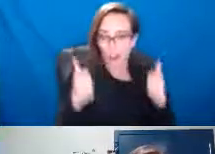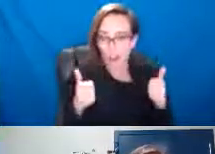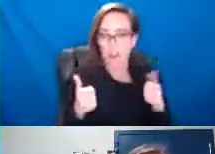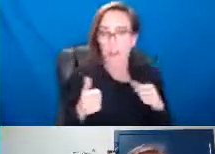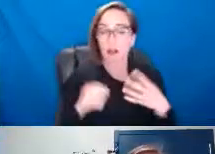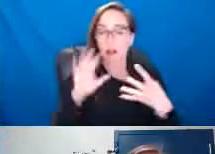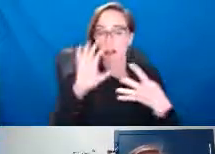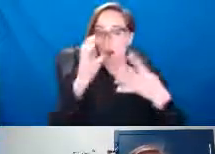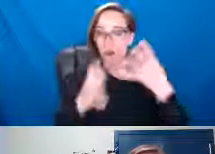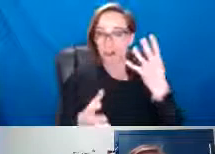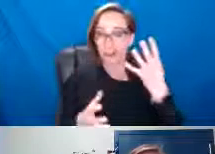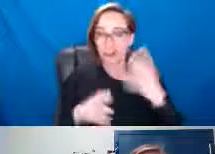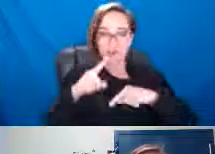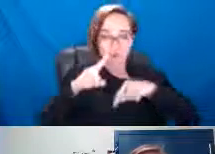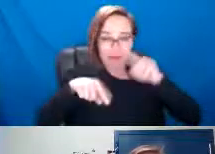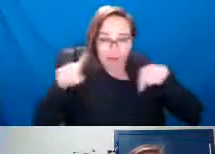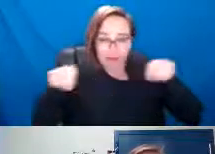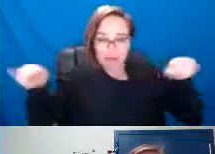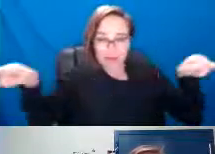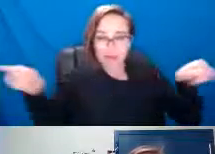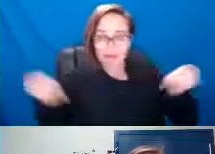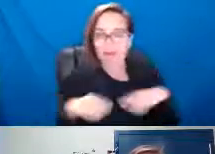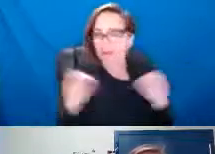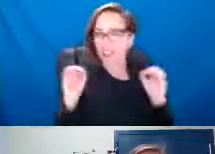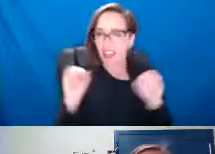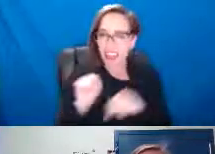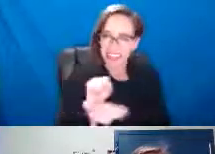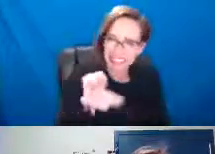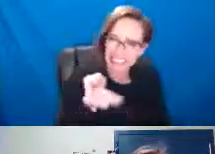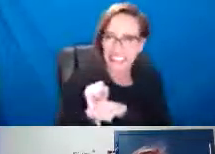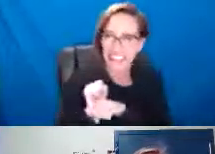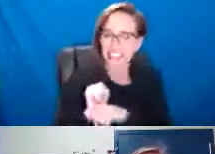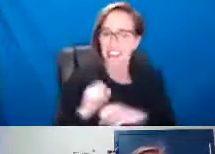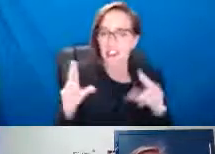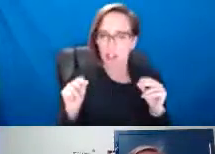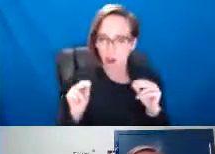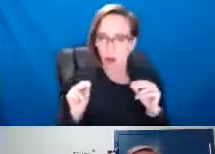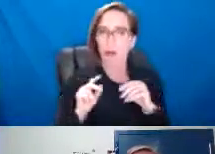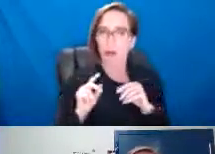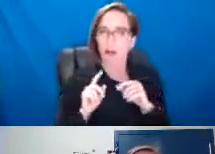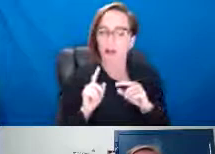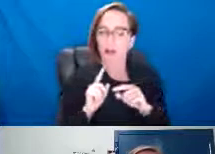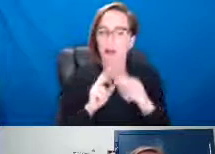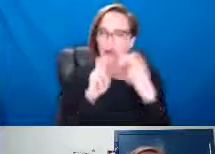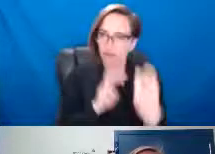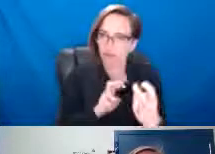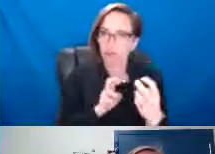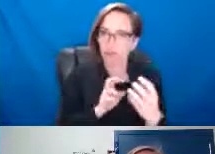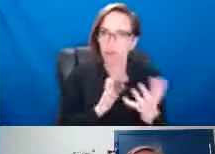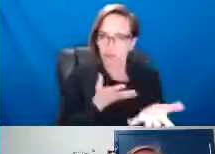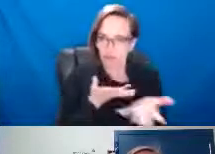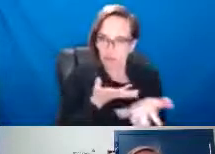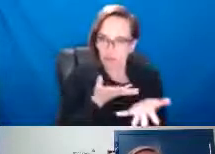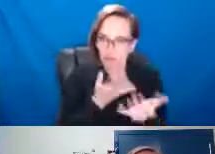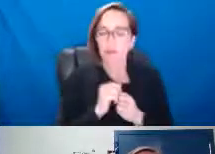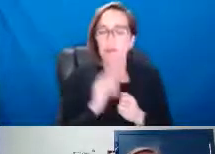fast. This is not set in stone at all. We just move forward from that. And I want to go through each of these, talk